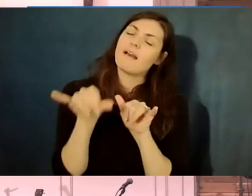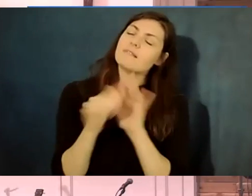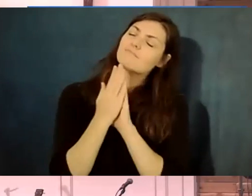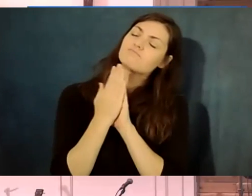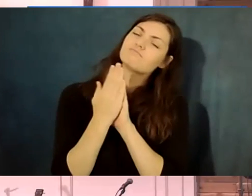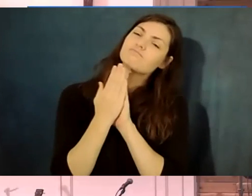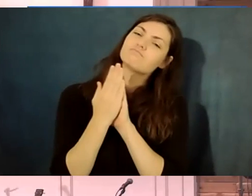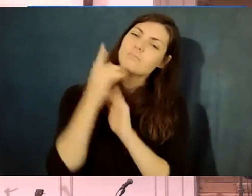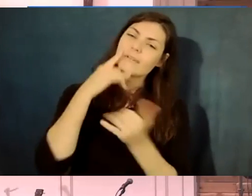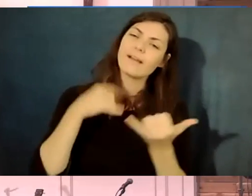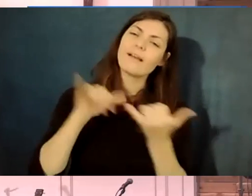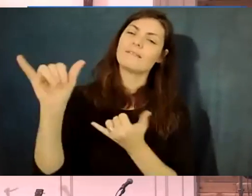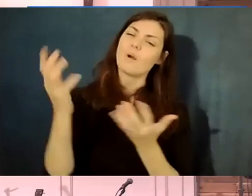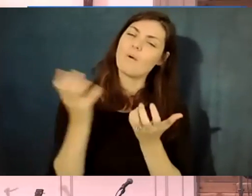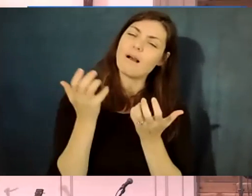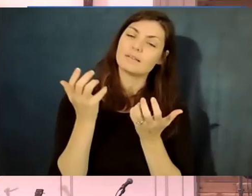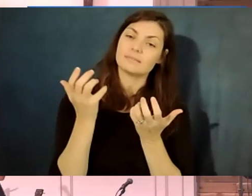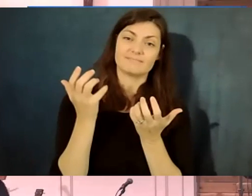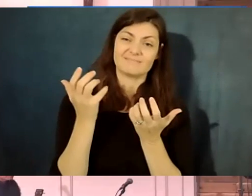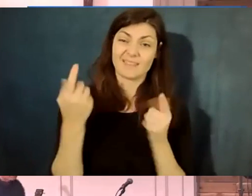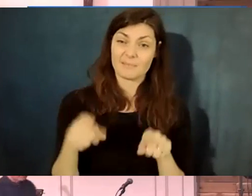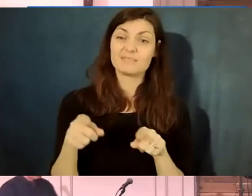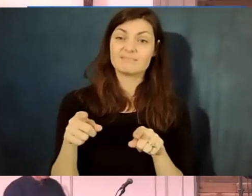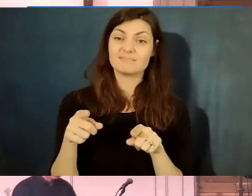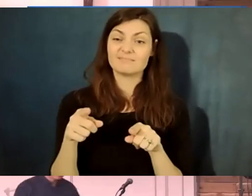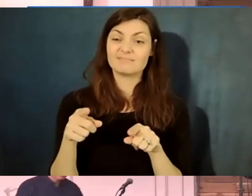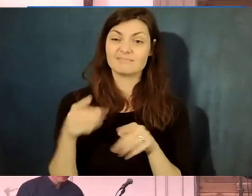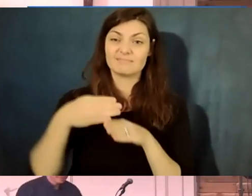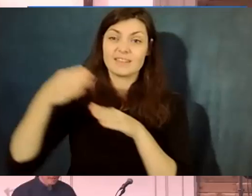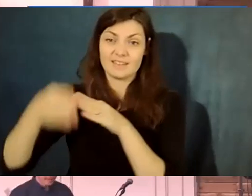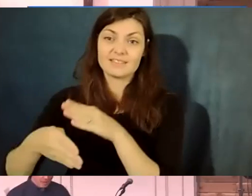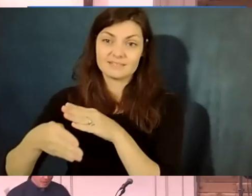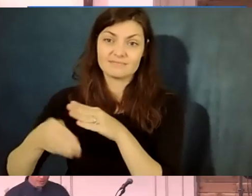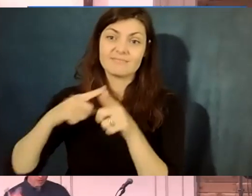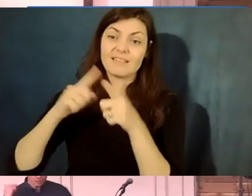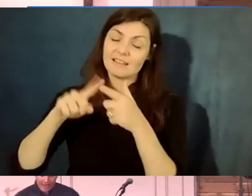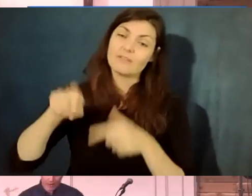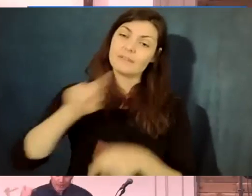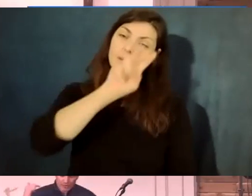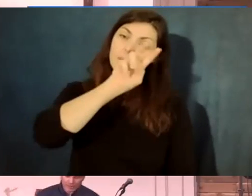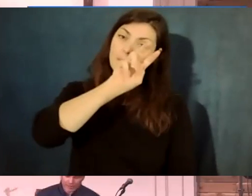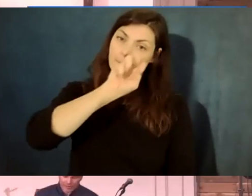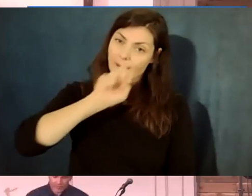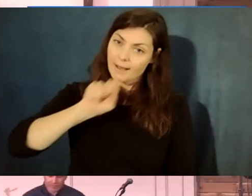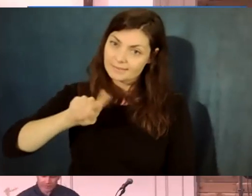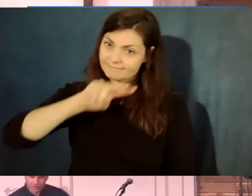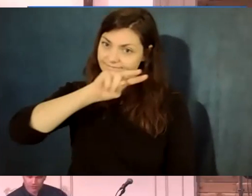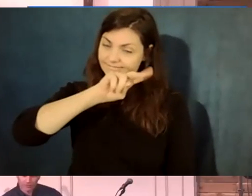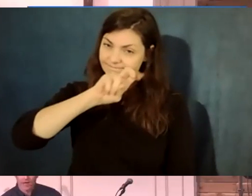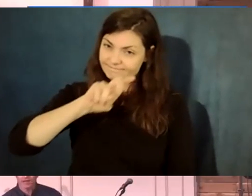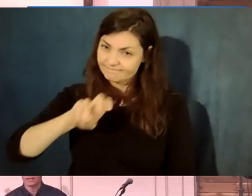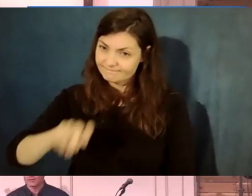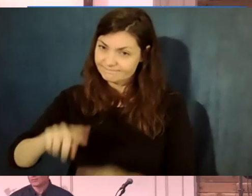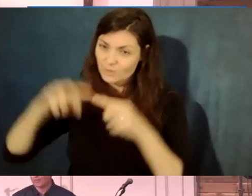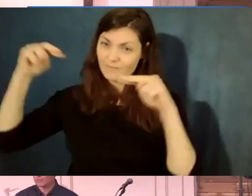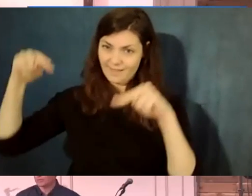presence forever, I want to, but it ends. And you have to go down the mountain into the